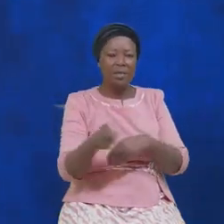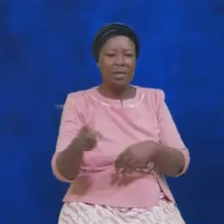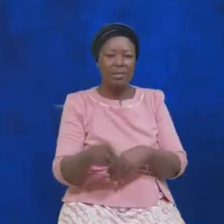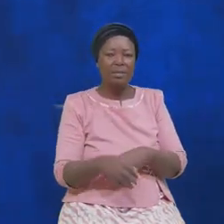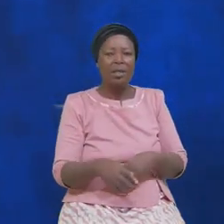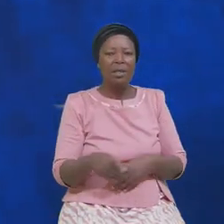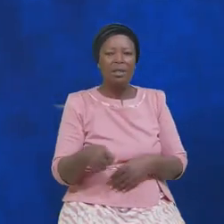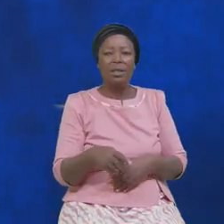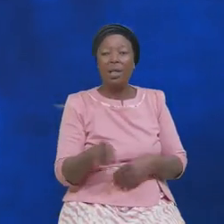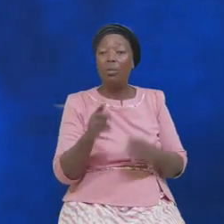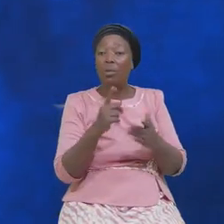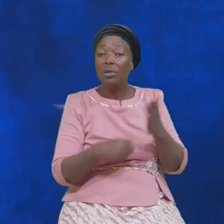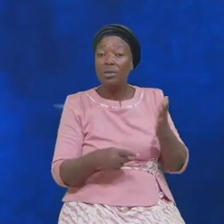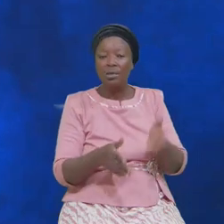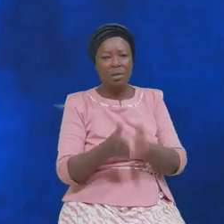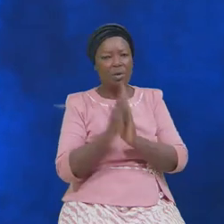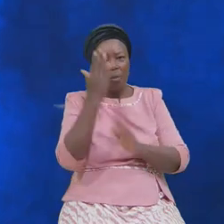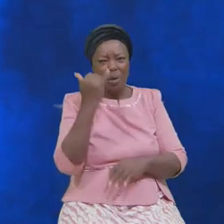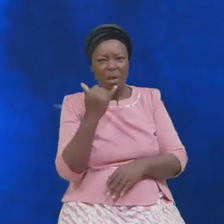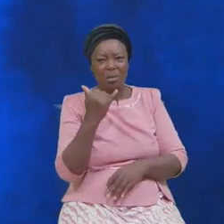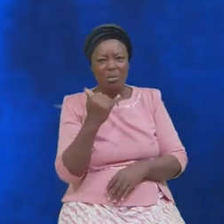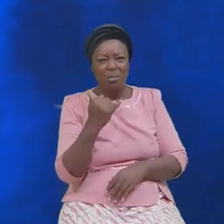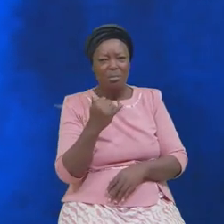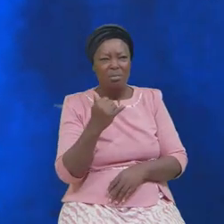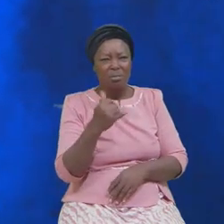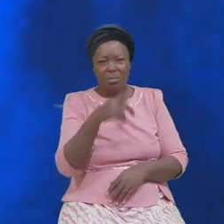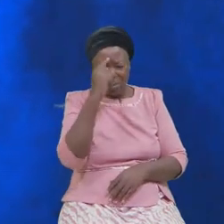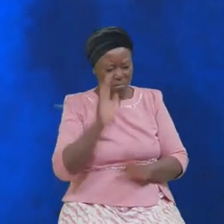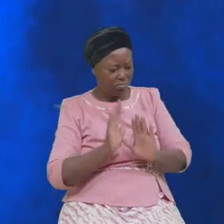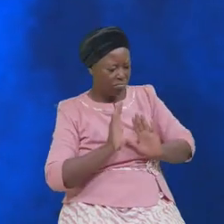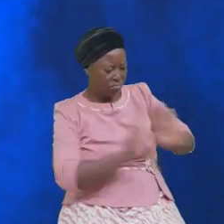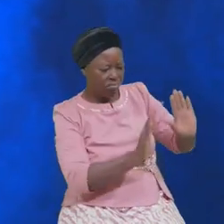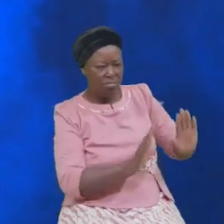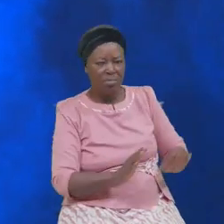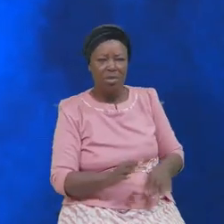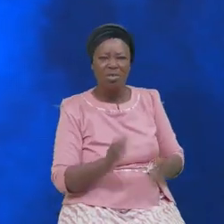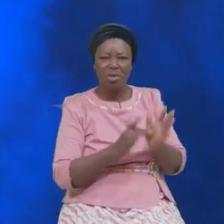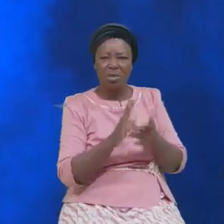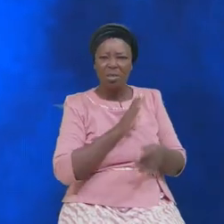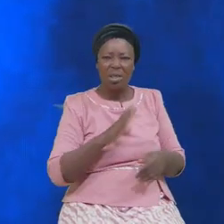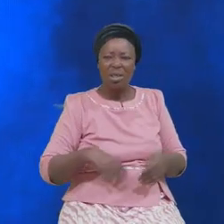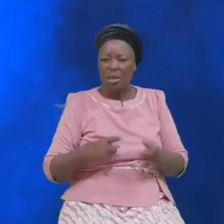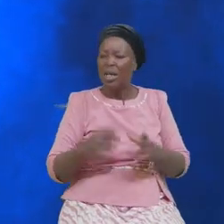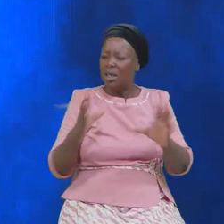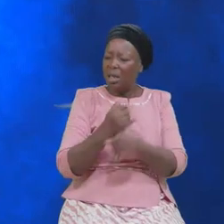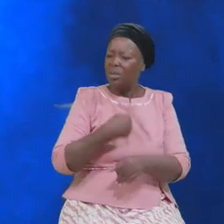Why? Because they pushed him aside. Give me. Get me.